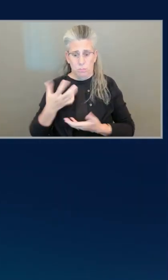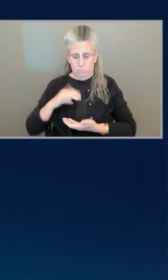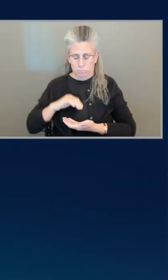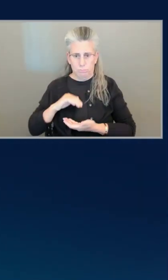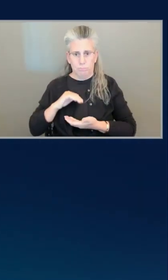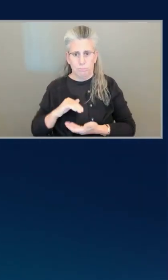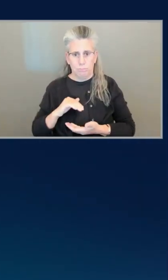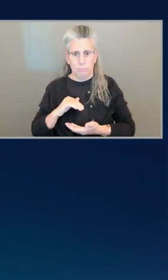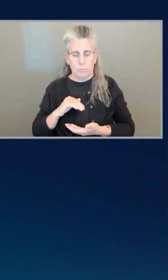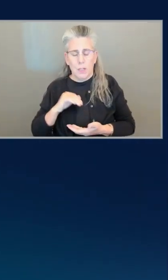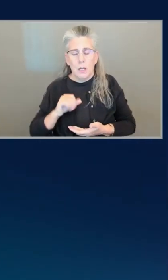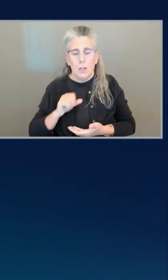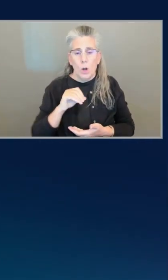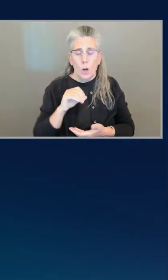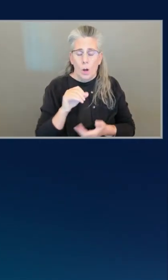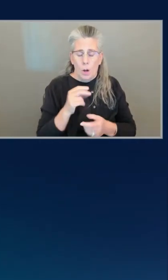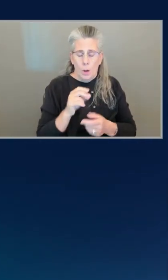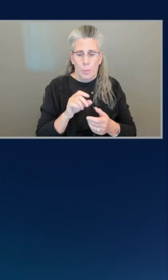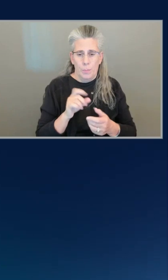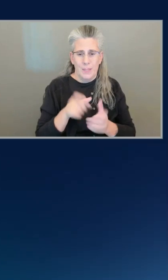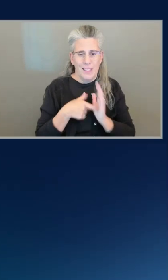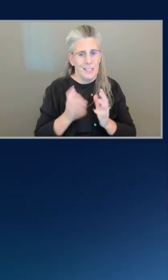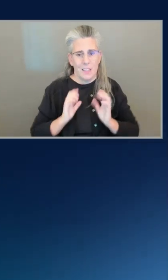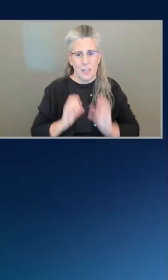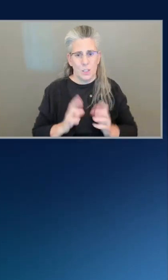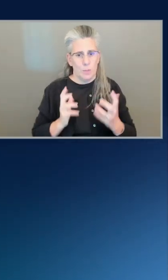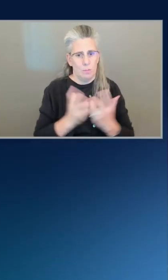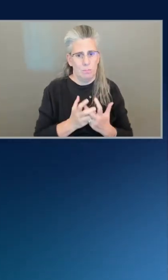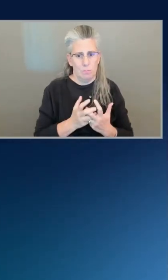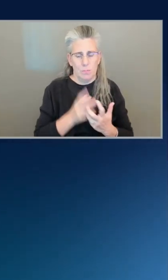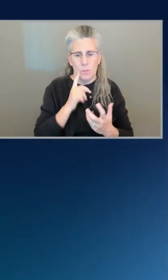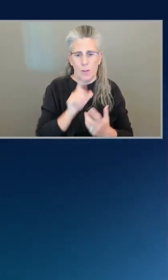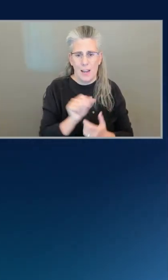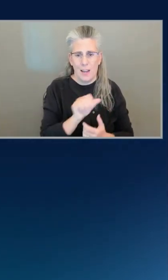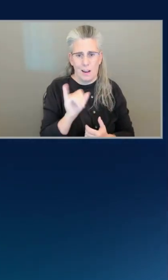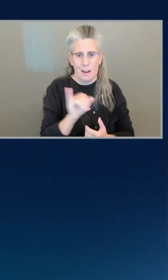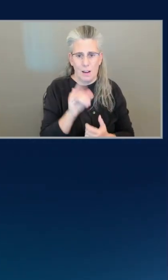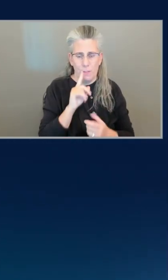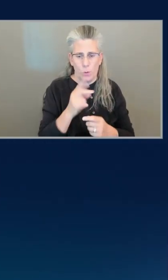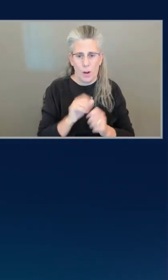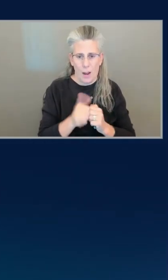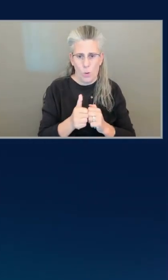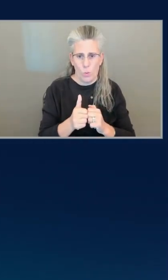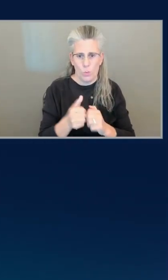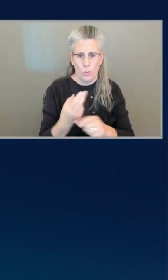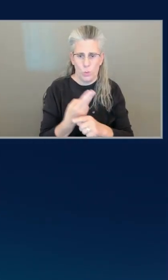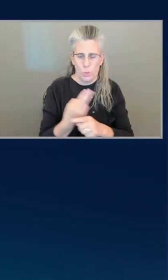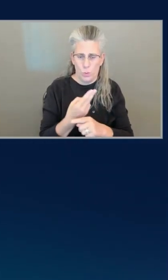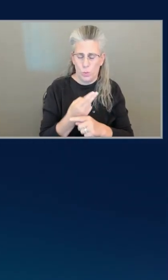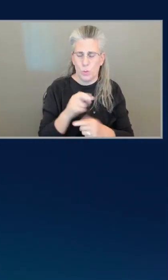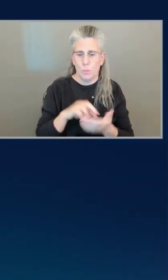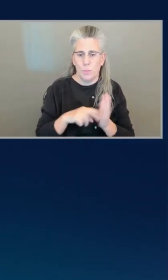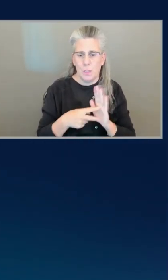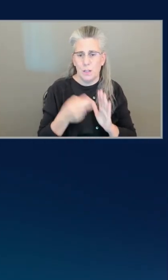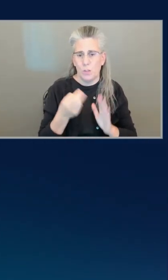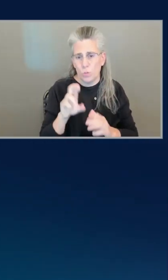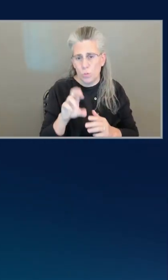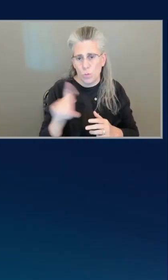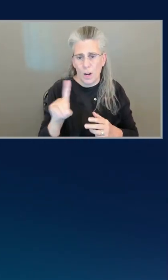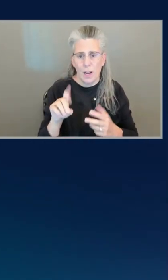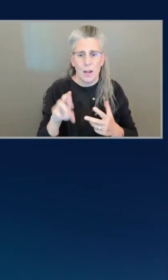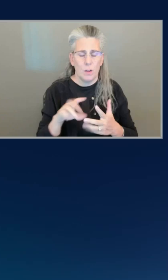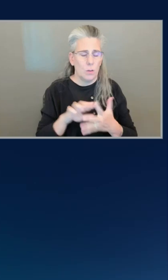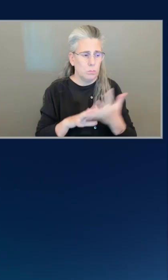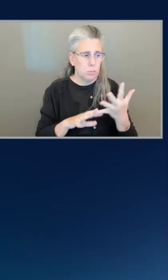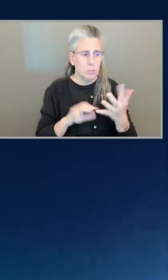AI using it. So techniques like RAG, pre-training, refining, or even training your own models, right? Because you can leverage